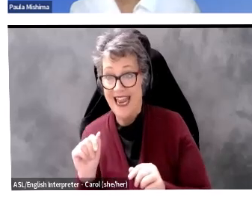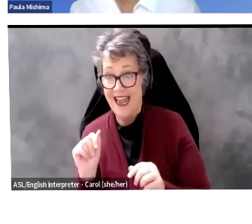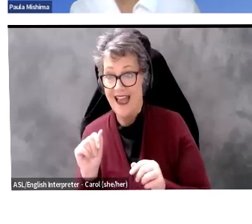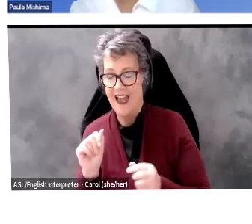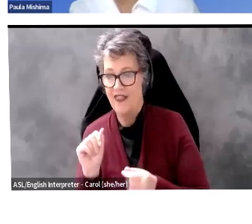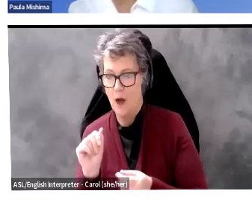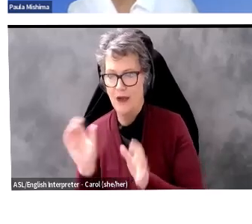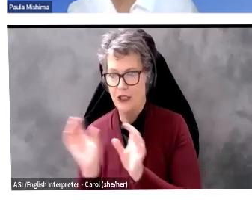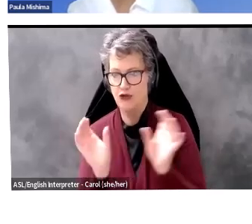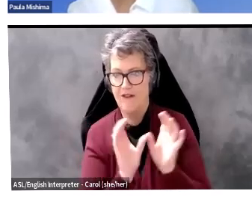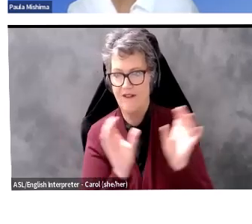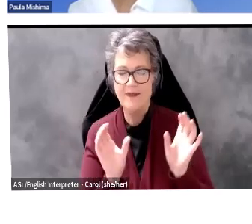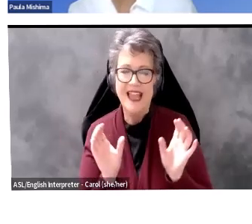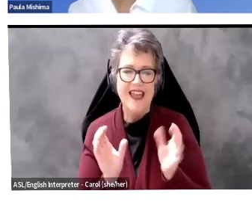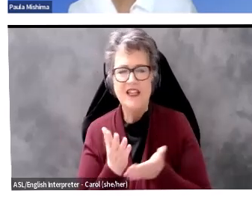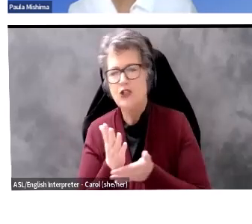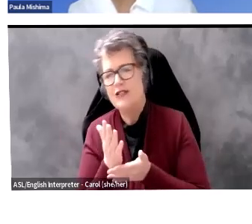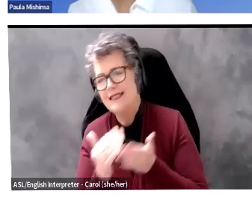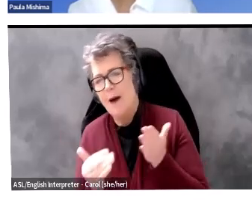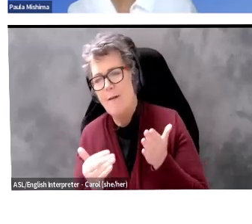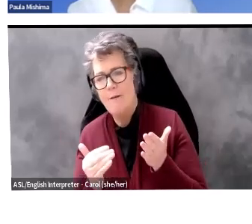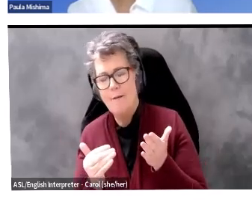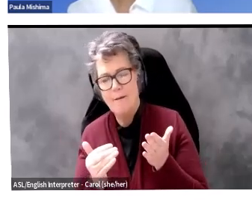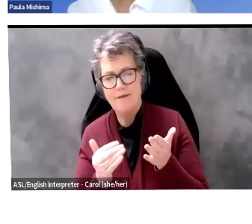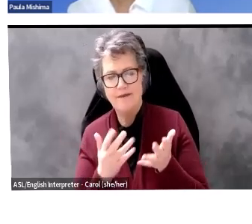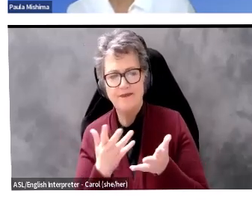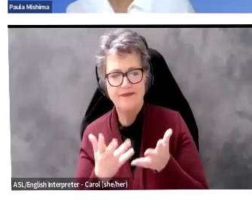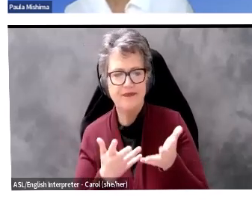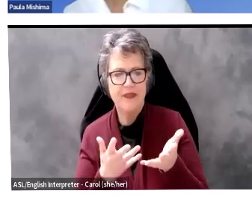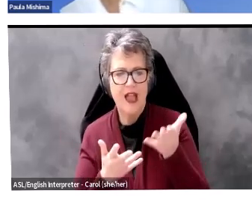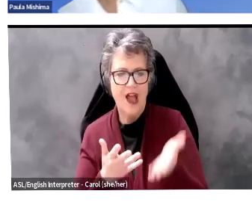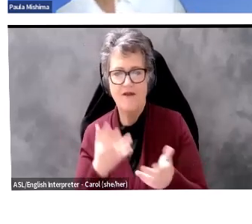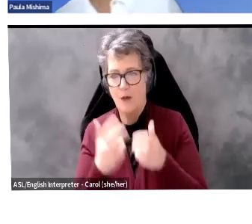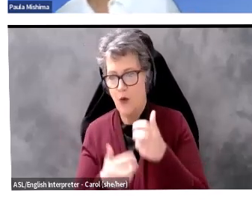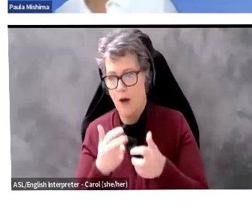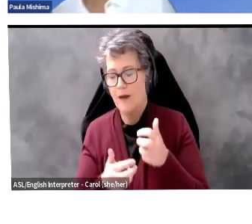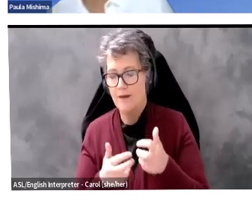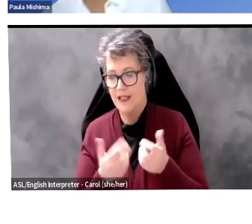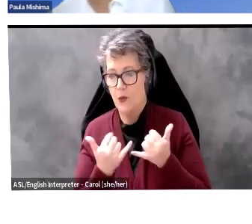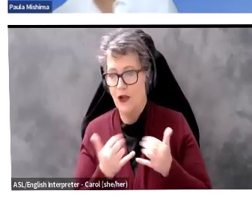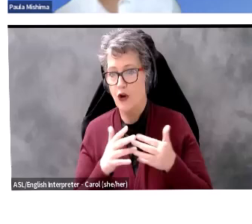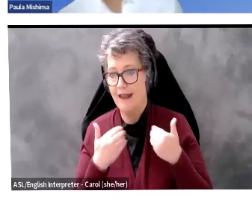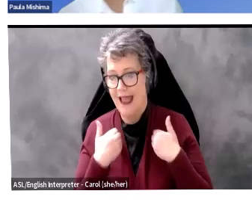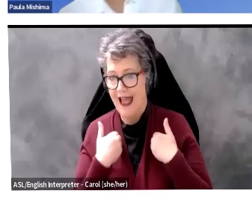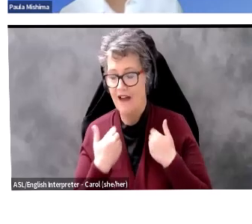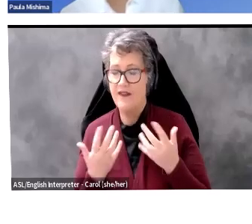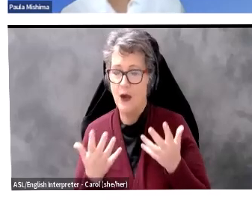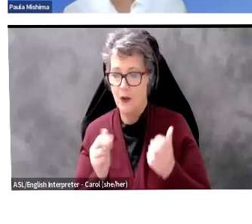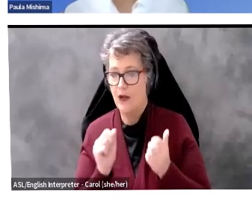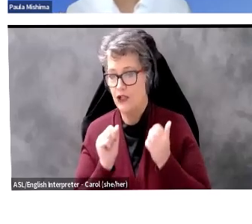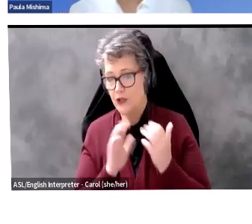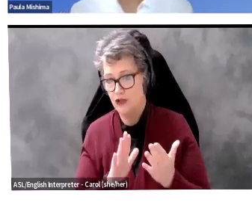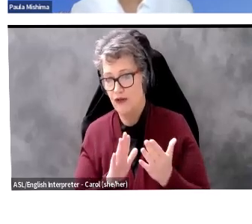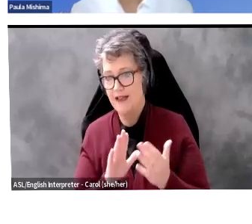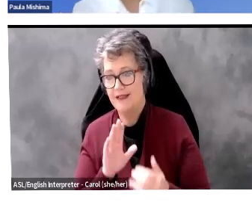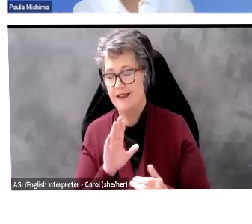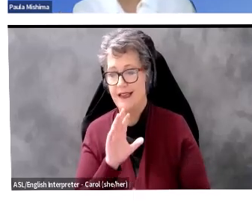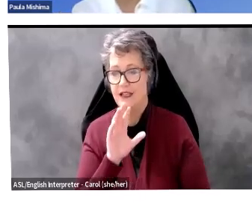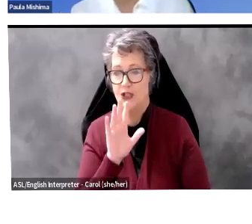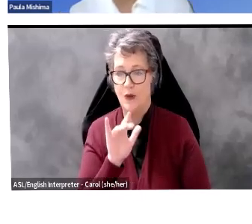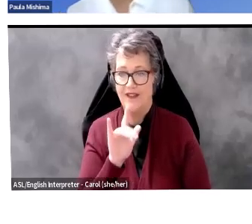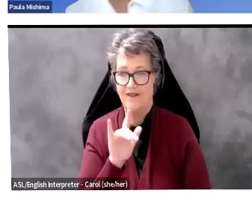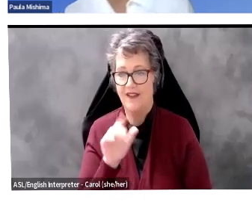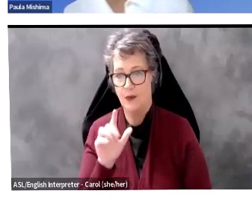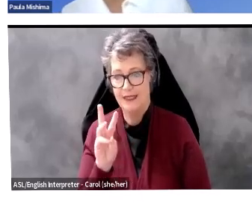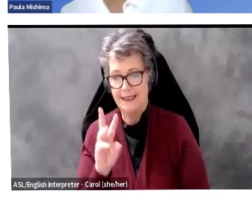certified. So these are just some of the problems that we currently have that we want to address in 25,